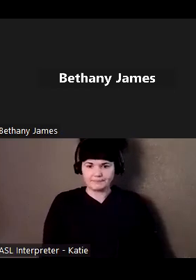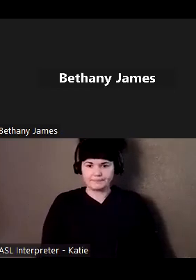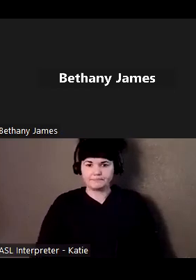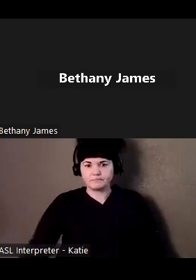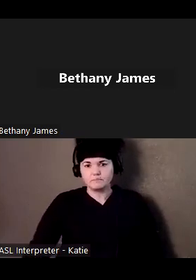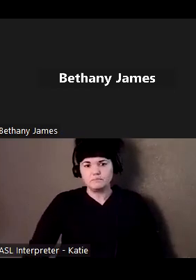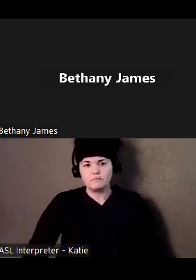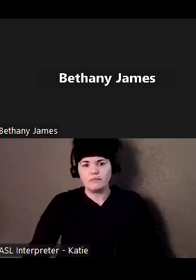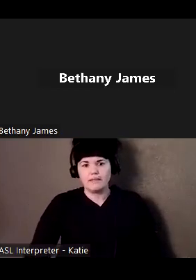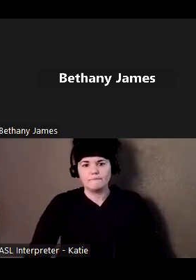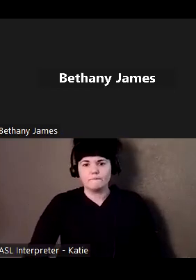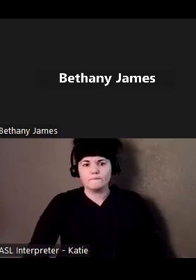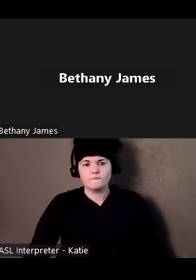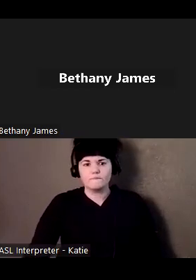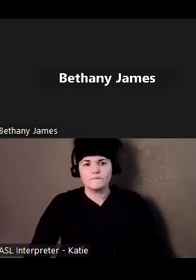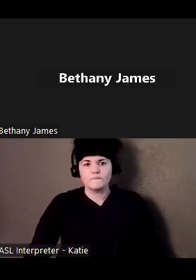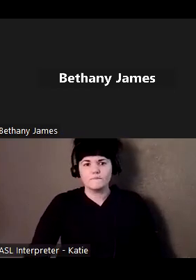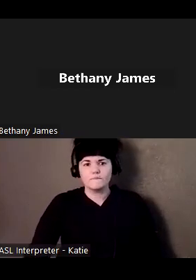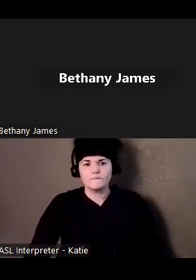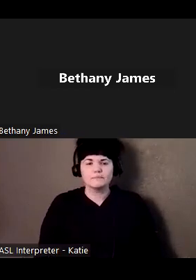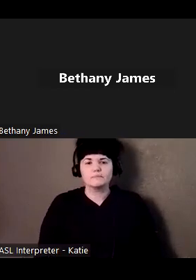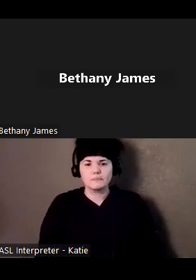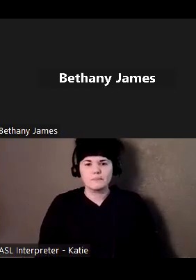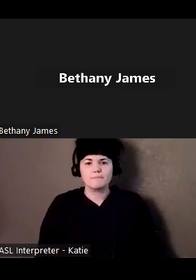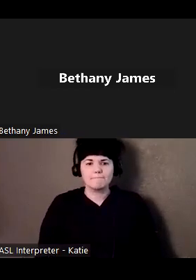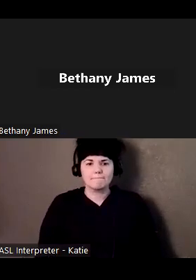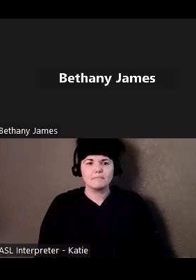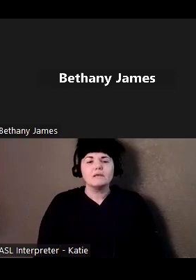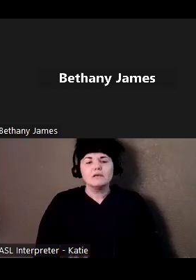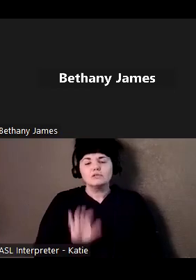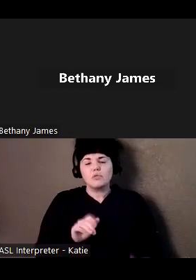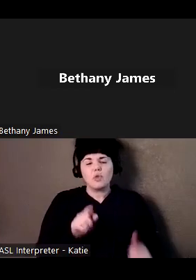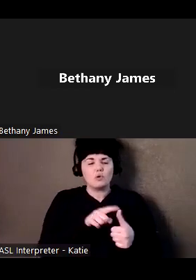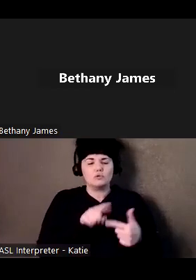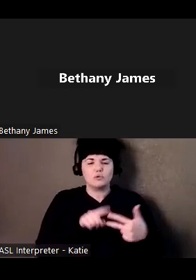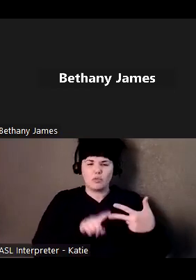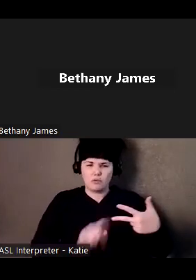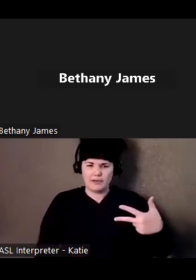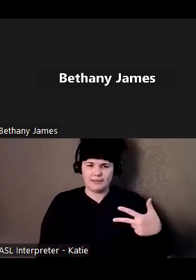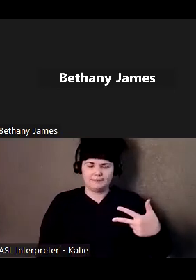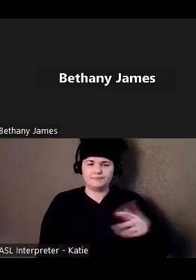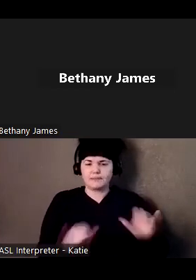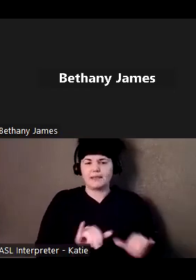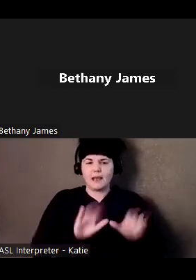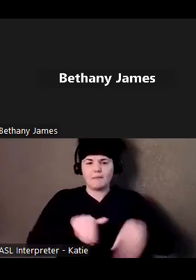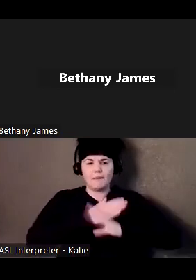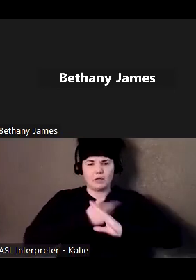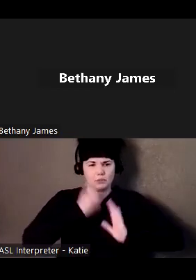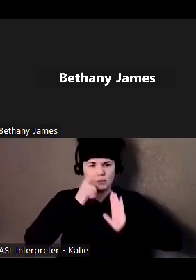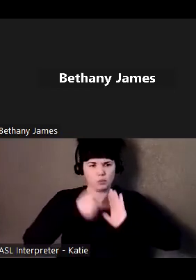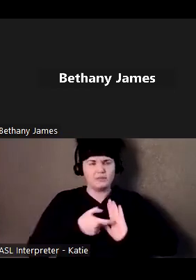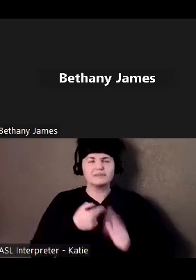with these three common kind of barriers that I was seeing with customers, I wondered much more